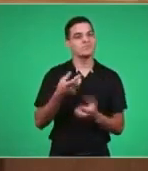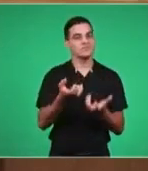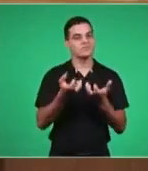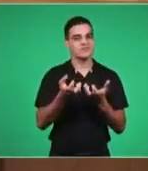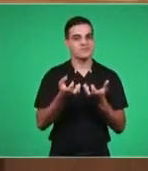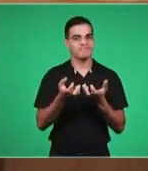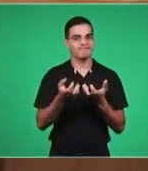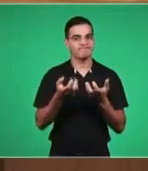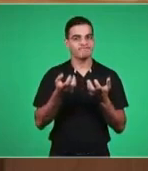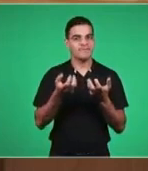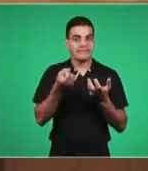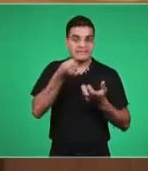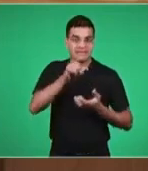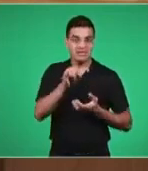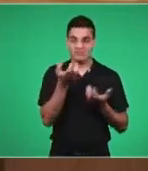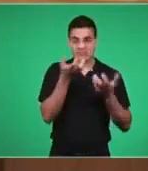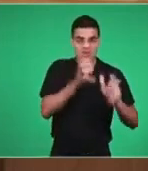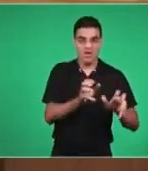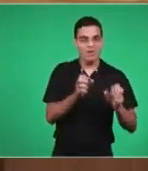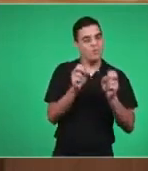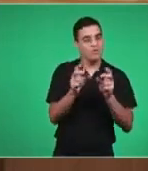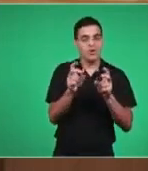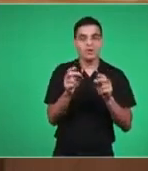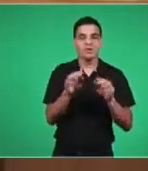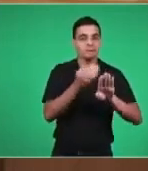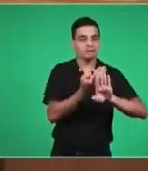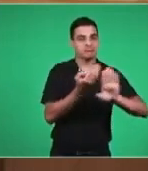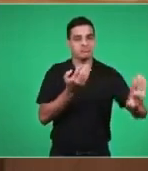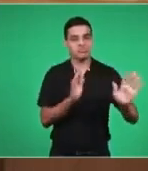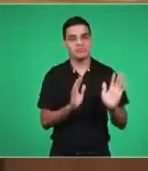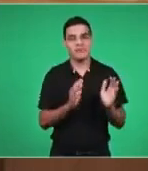doesn't want to do this, that's his problem.